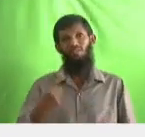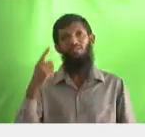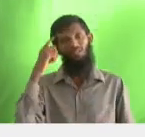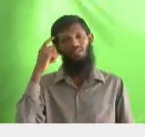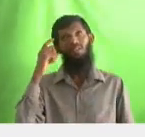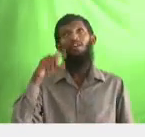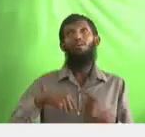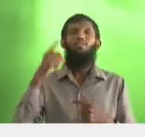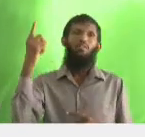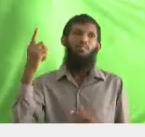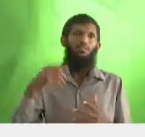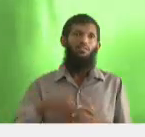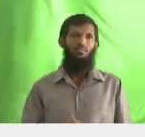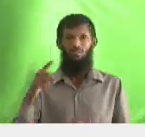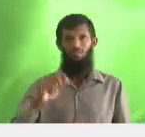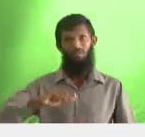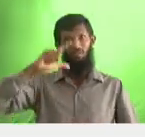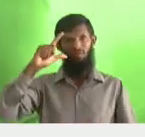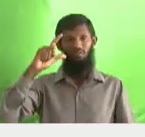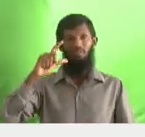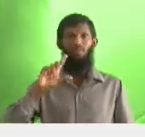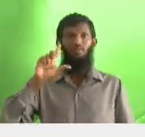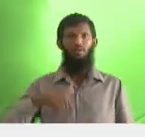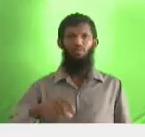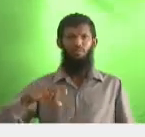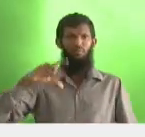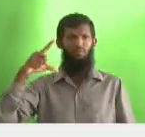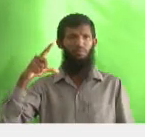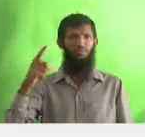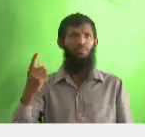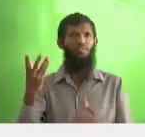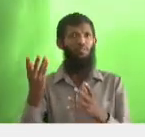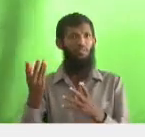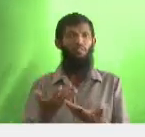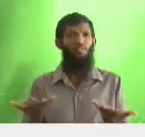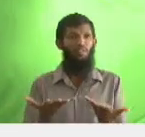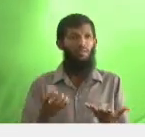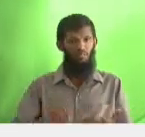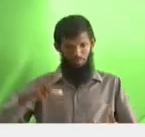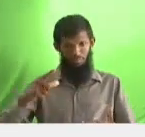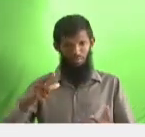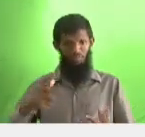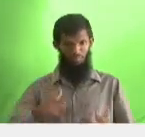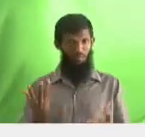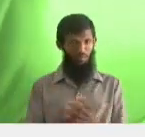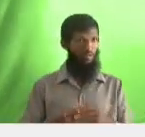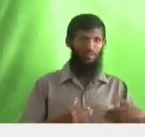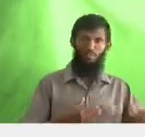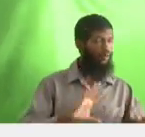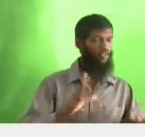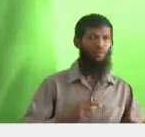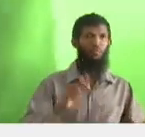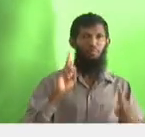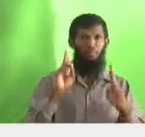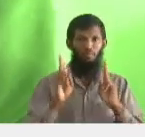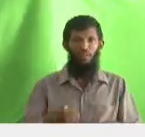you together with your wealth. Remember, when you die, that wealth is going to go to someone else. One of the best things you could do is, whilst